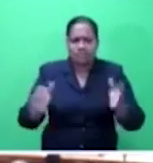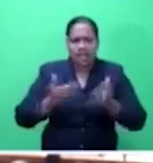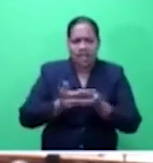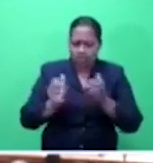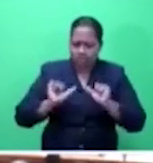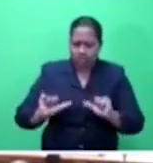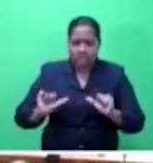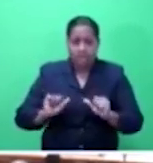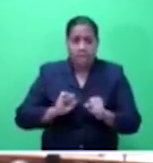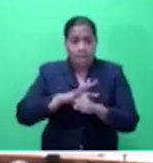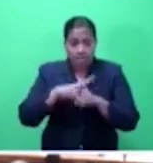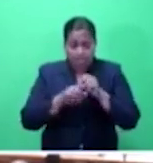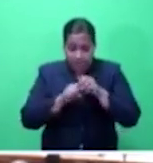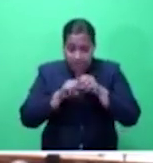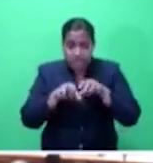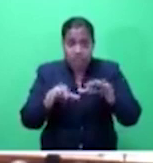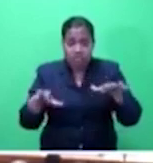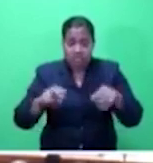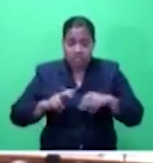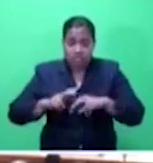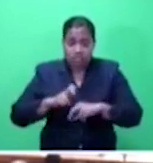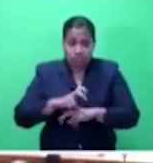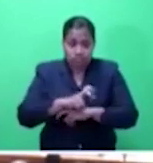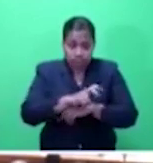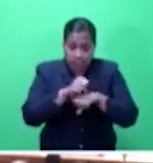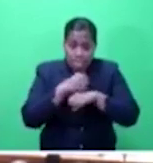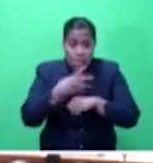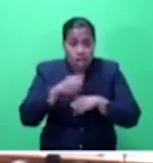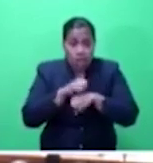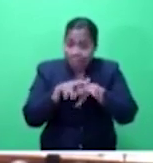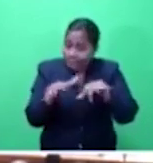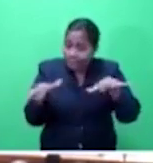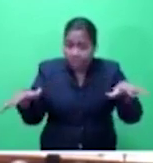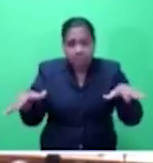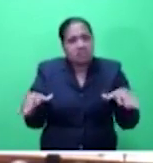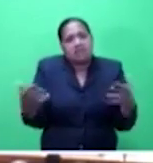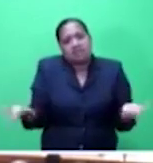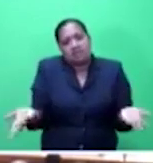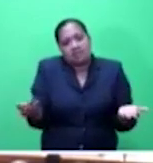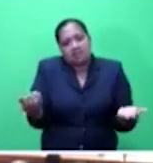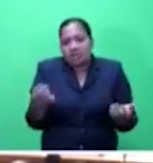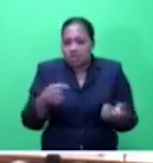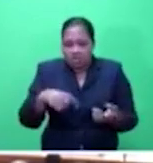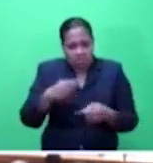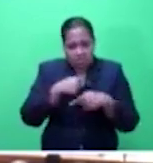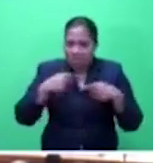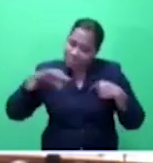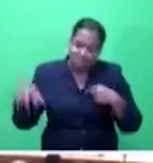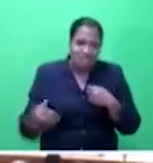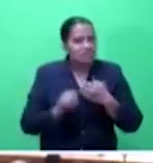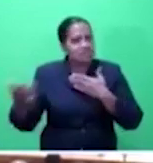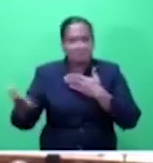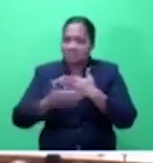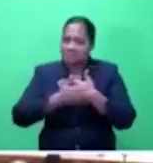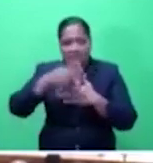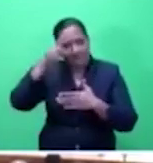we will have no choice but to lock down all of Fiji. In that scenario, non-essential businesses will be closed